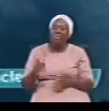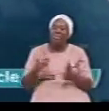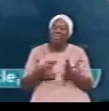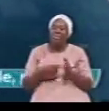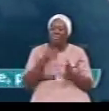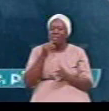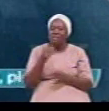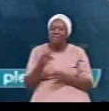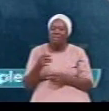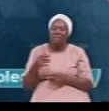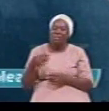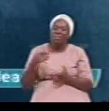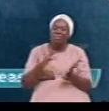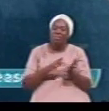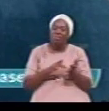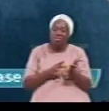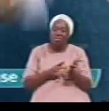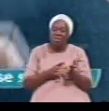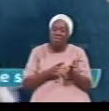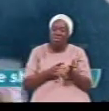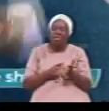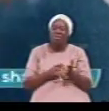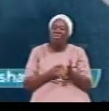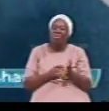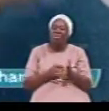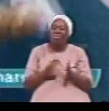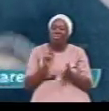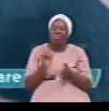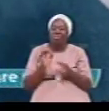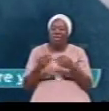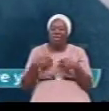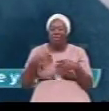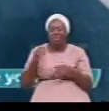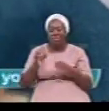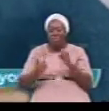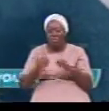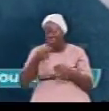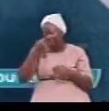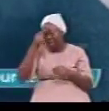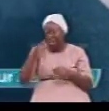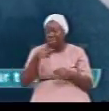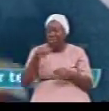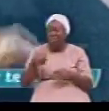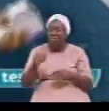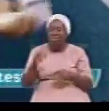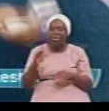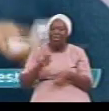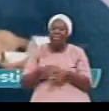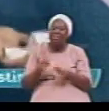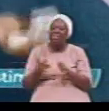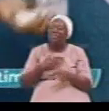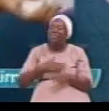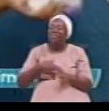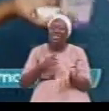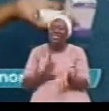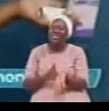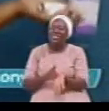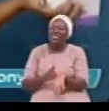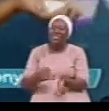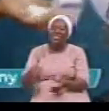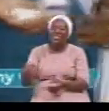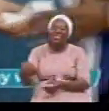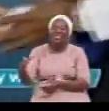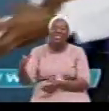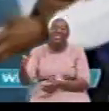the inhaler that you use if you have inflammation because it has steroid in it. Please, doc, get them and give them